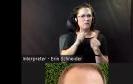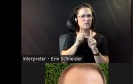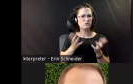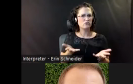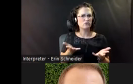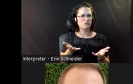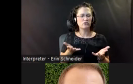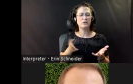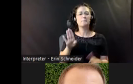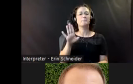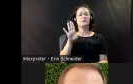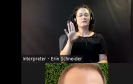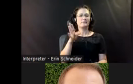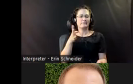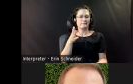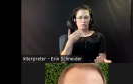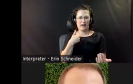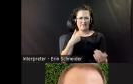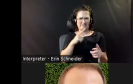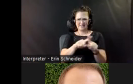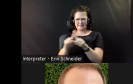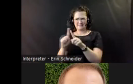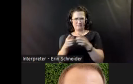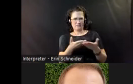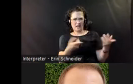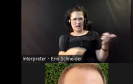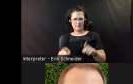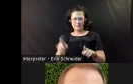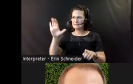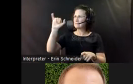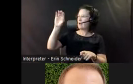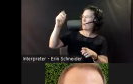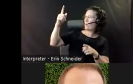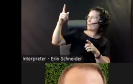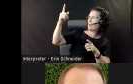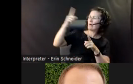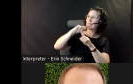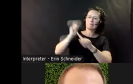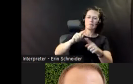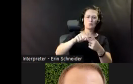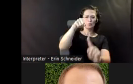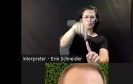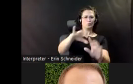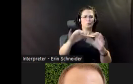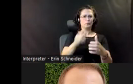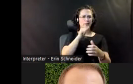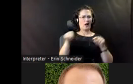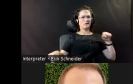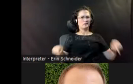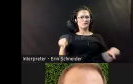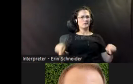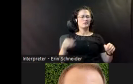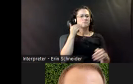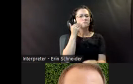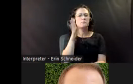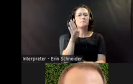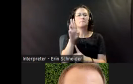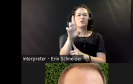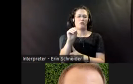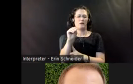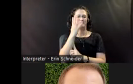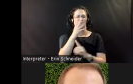call the CIO. We have fragmented dialogue, confused communications, delayed response. When we get to BRM, it looks a whole